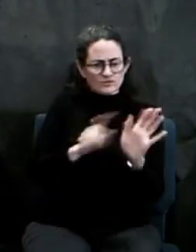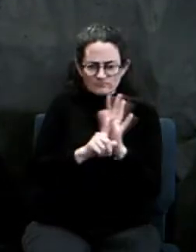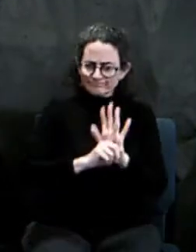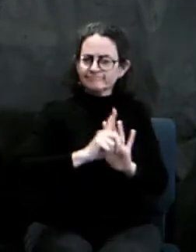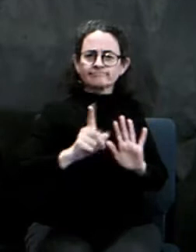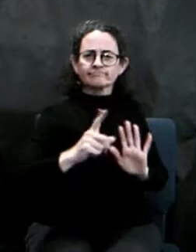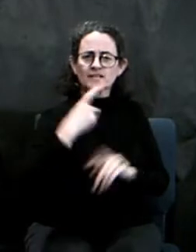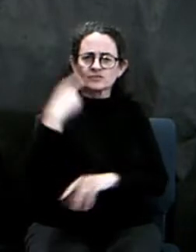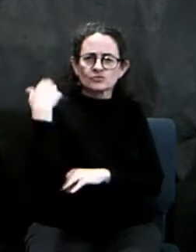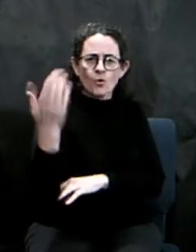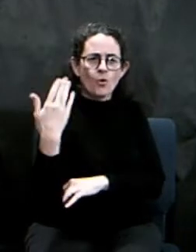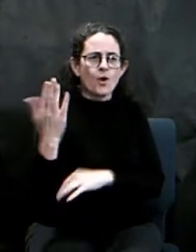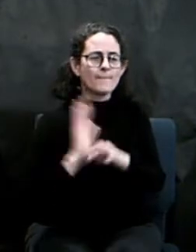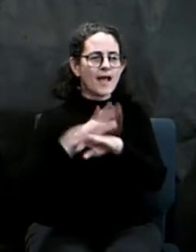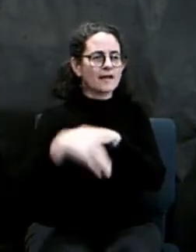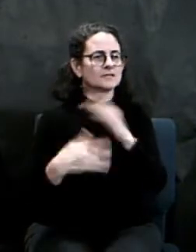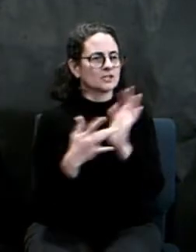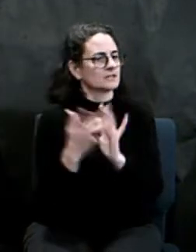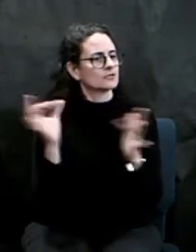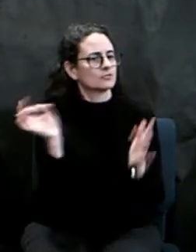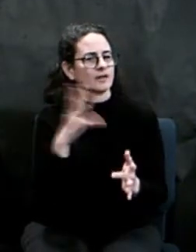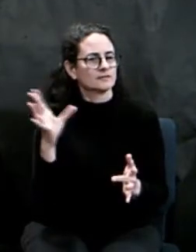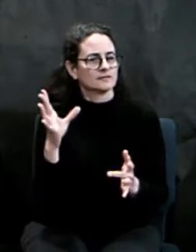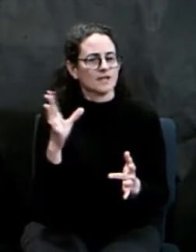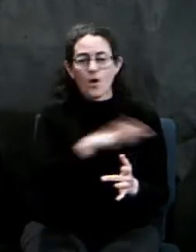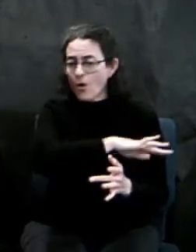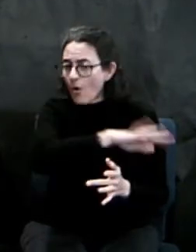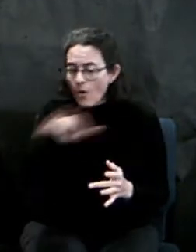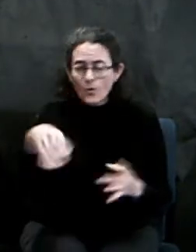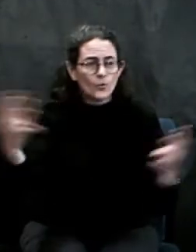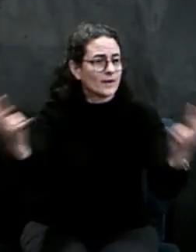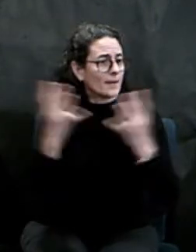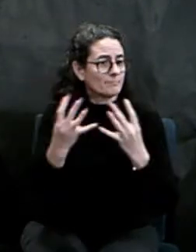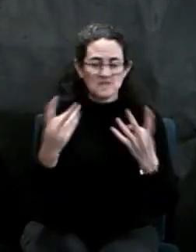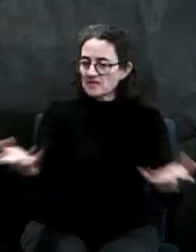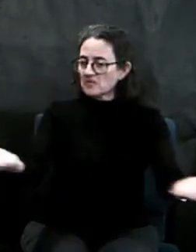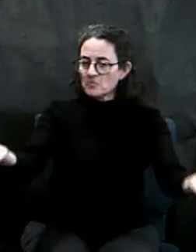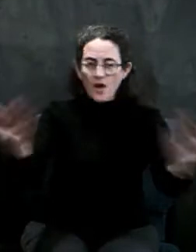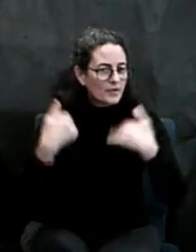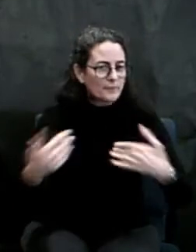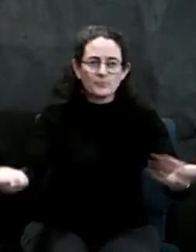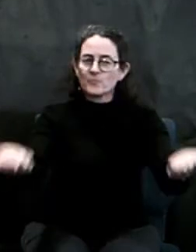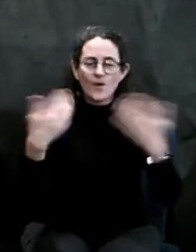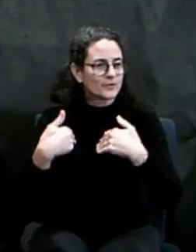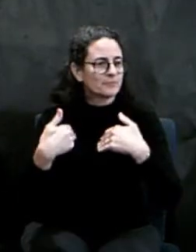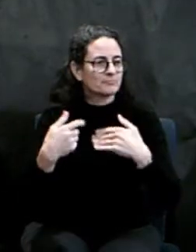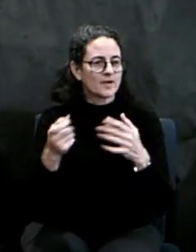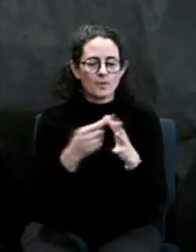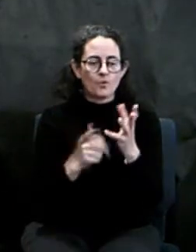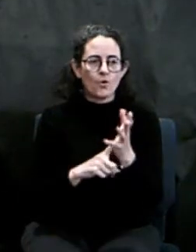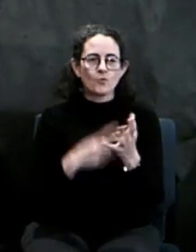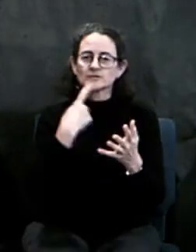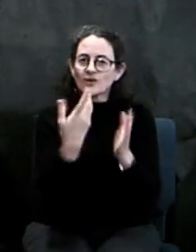Paul accepts all visitors. Whoever comes to see him, he welcomes. And he tells them